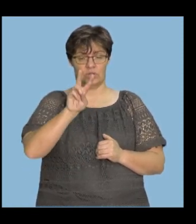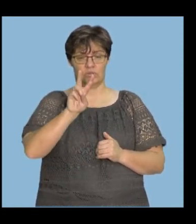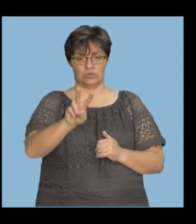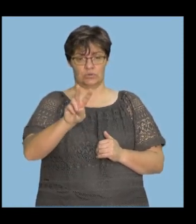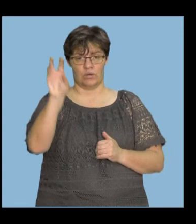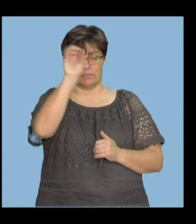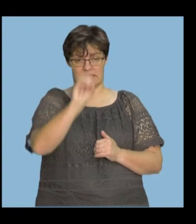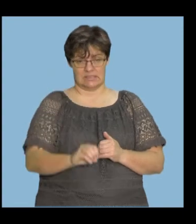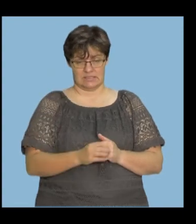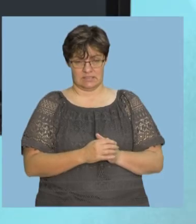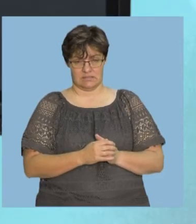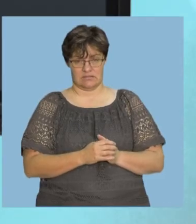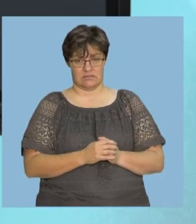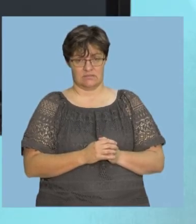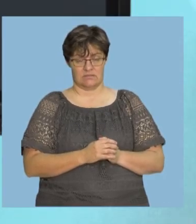8.2%.